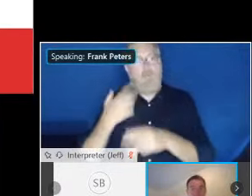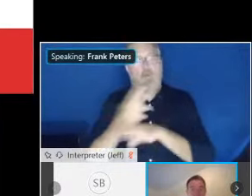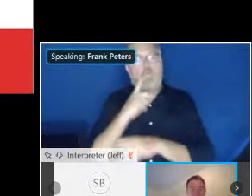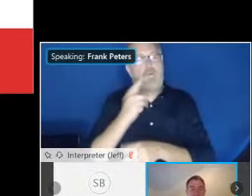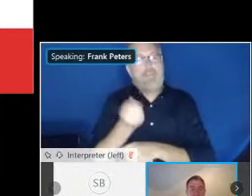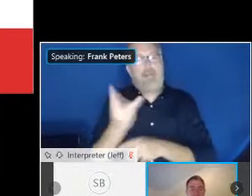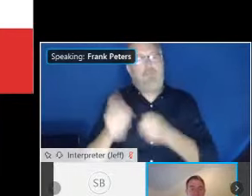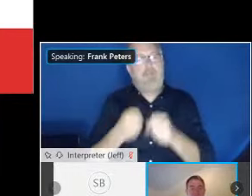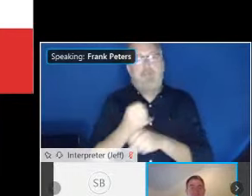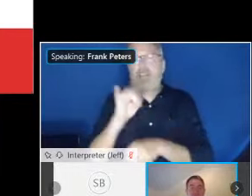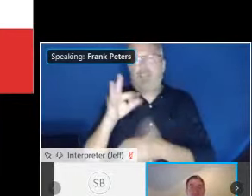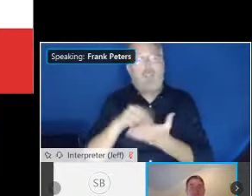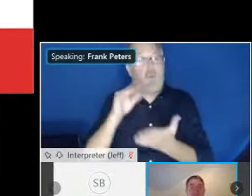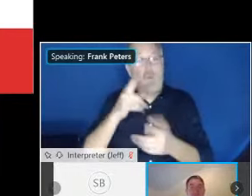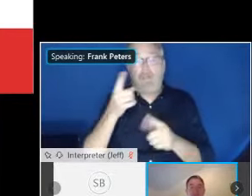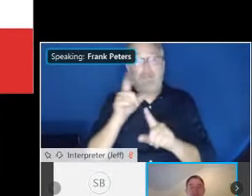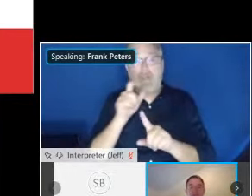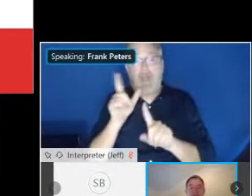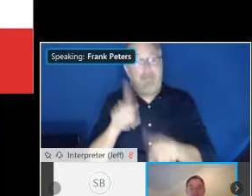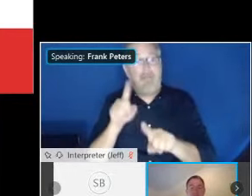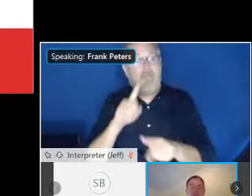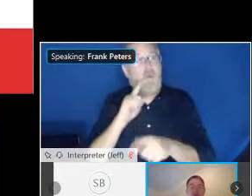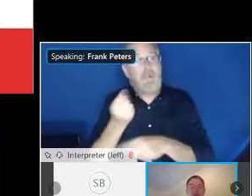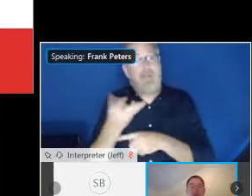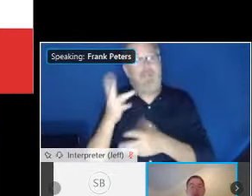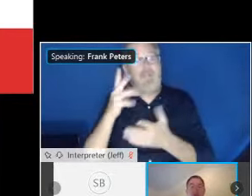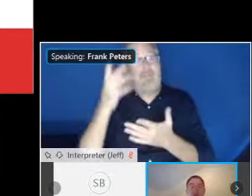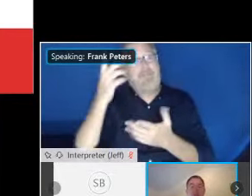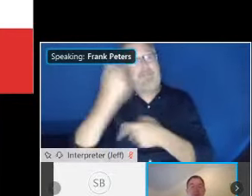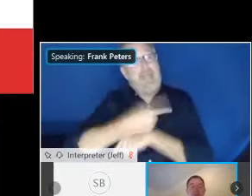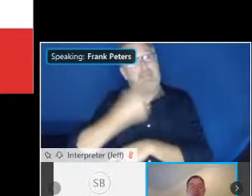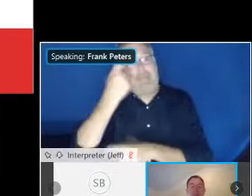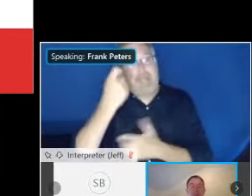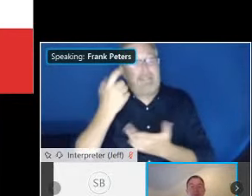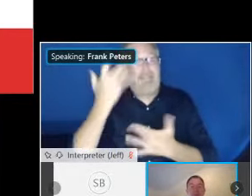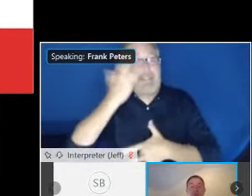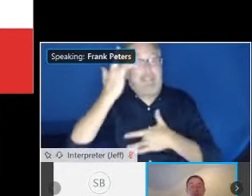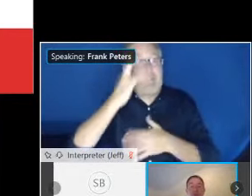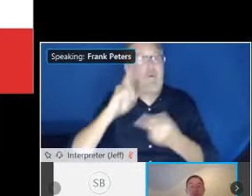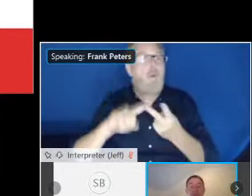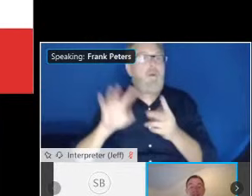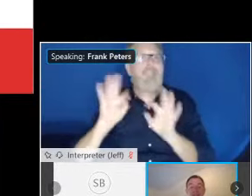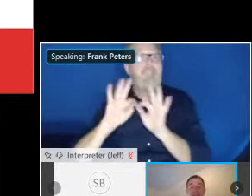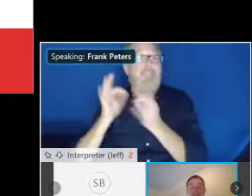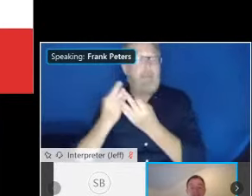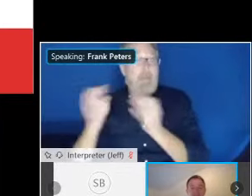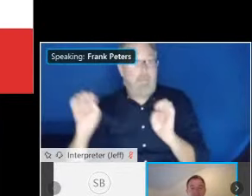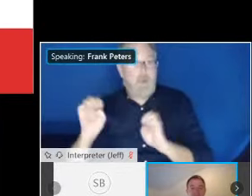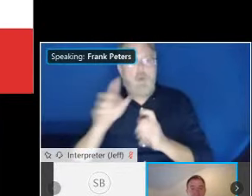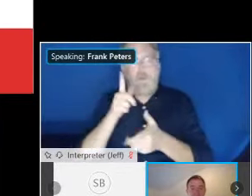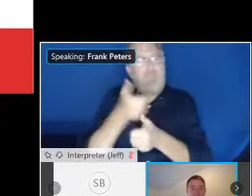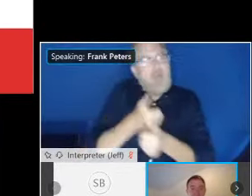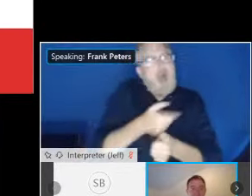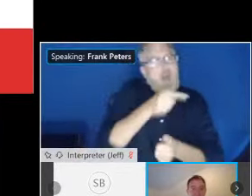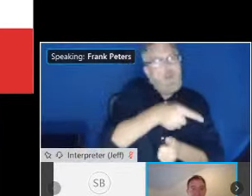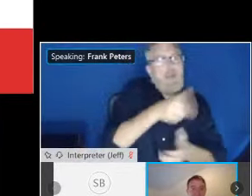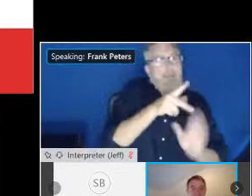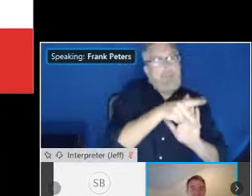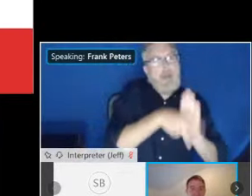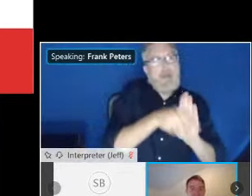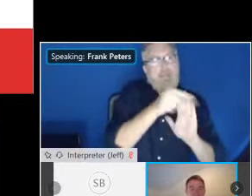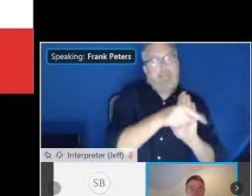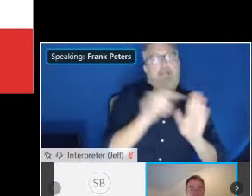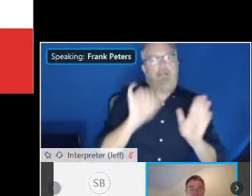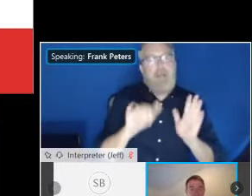was not able to come to class for several days because of an illness or other family emergency. So we're utilizing that system. And so